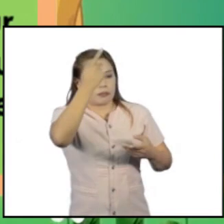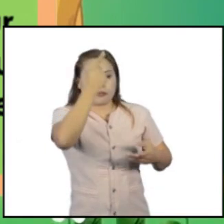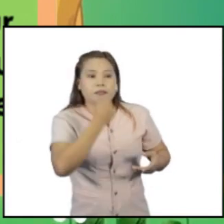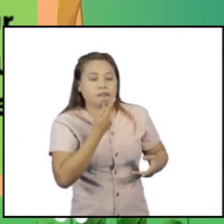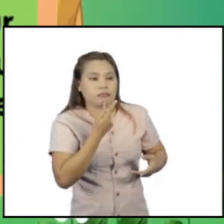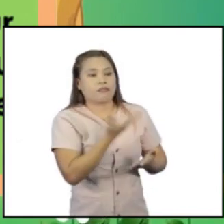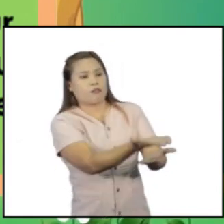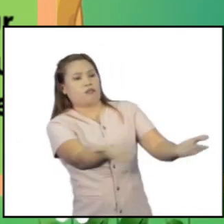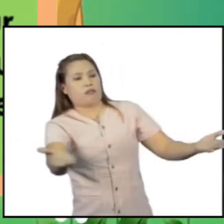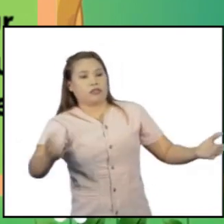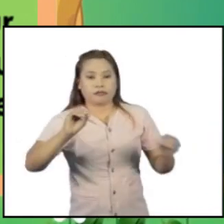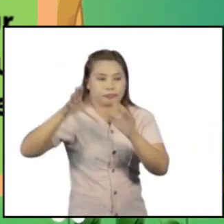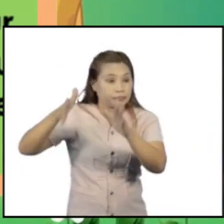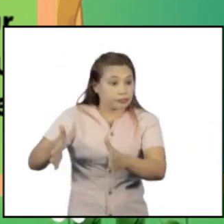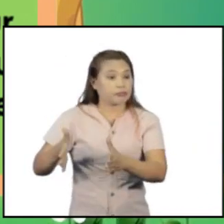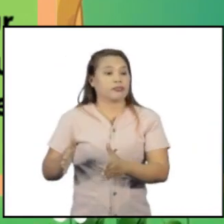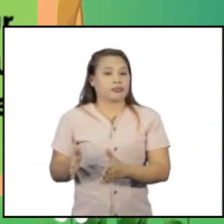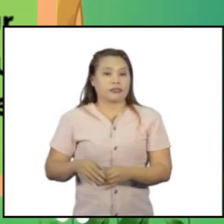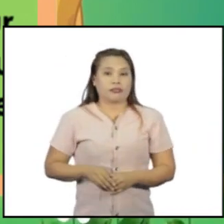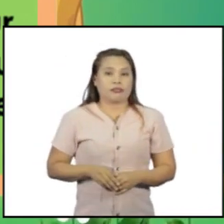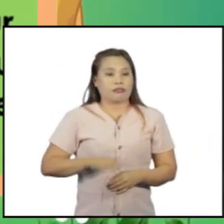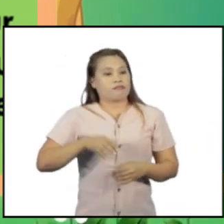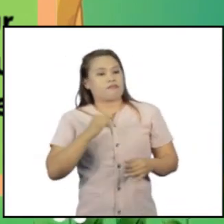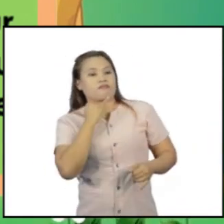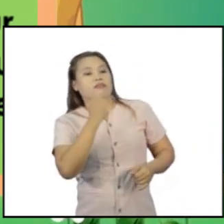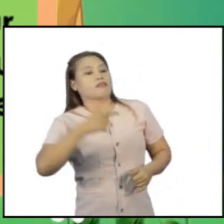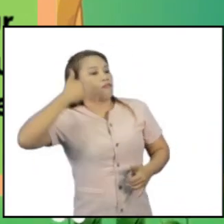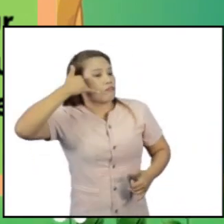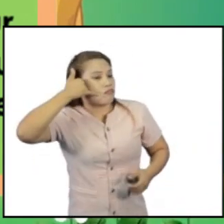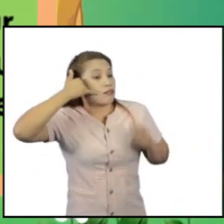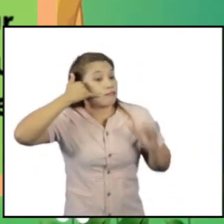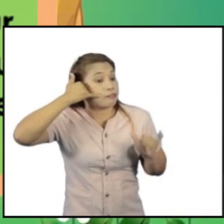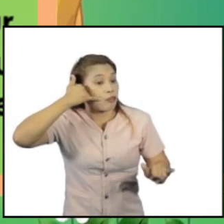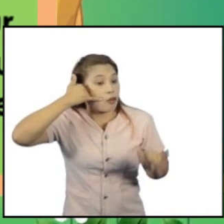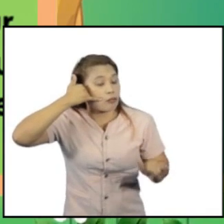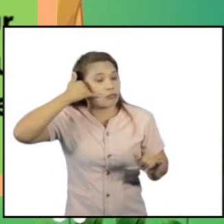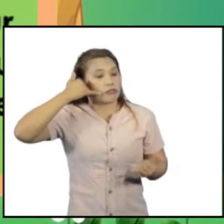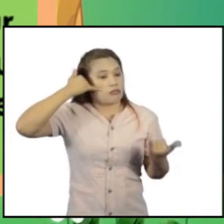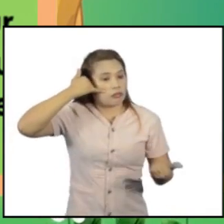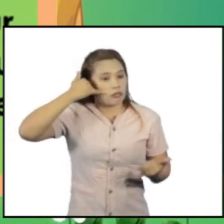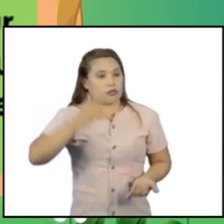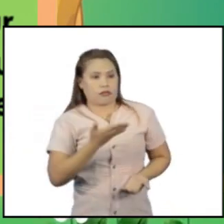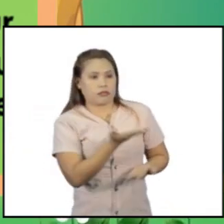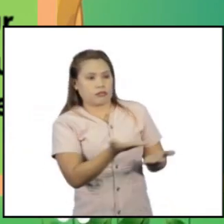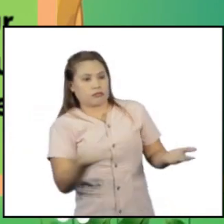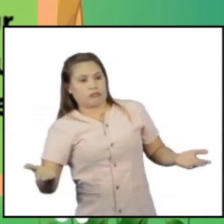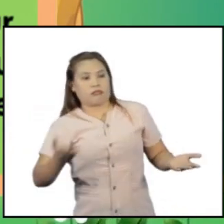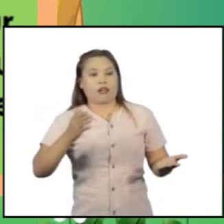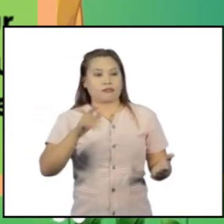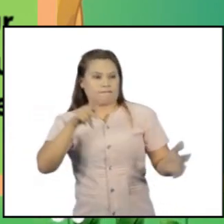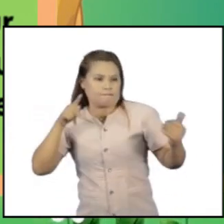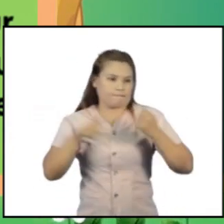your parents and our teacher. I could call them right now. You will definitely